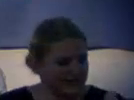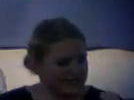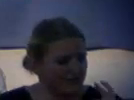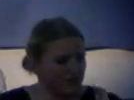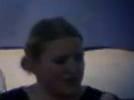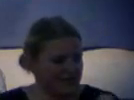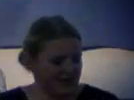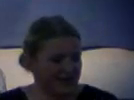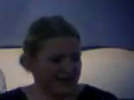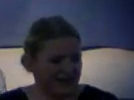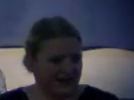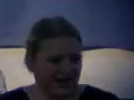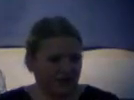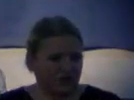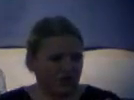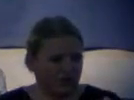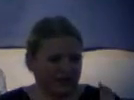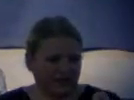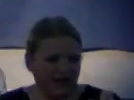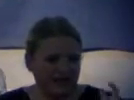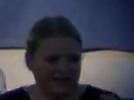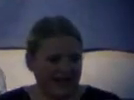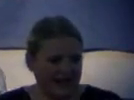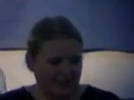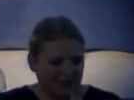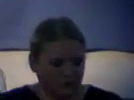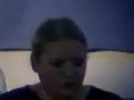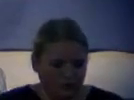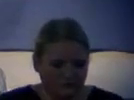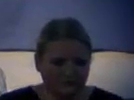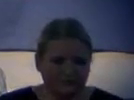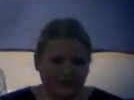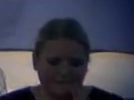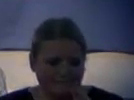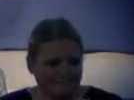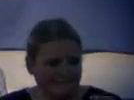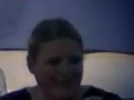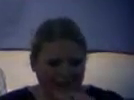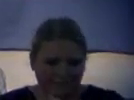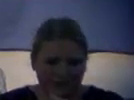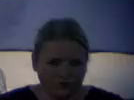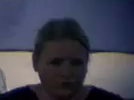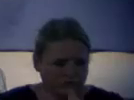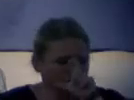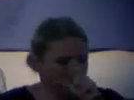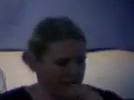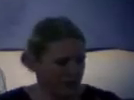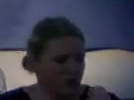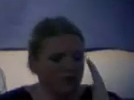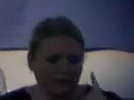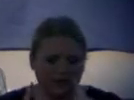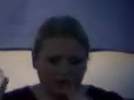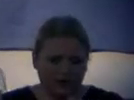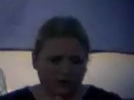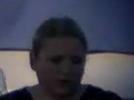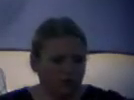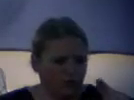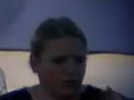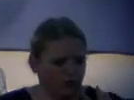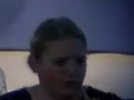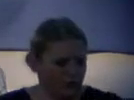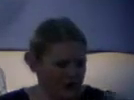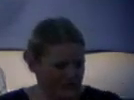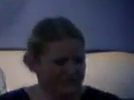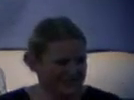and Sunset View Elementary School, Desert Hills, McLaughlin Middle School, and Chiawana High School. She will be attending University of